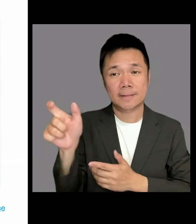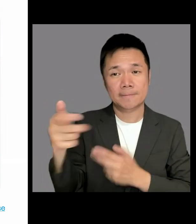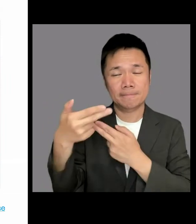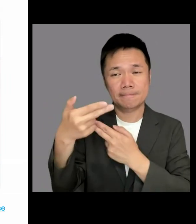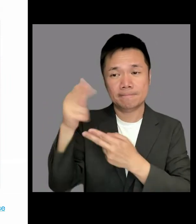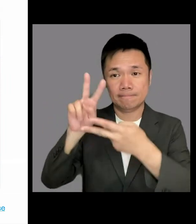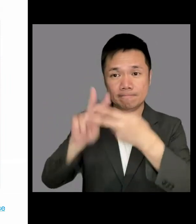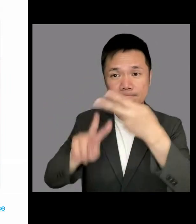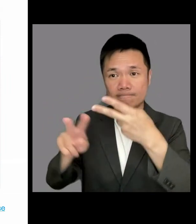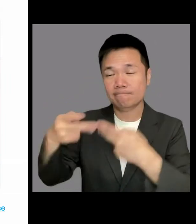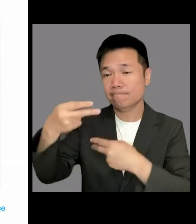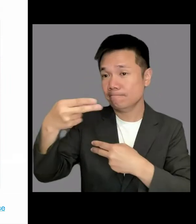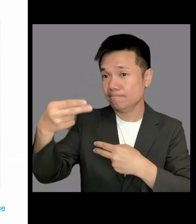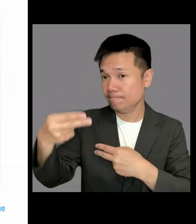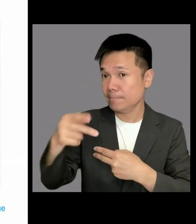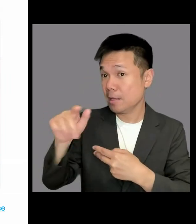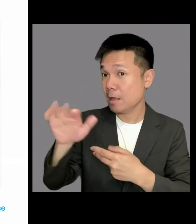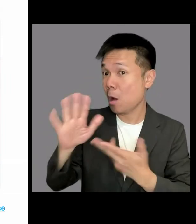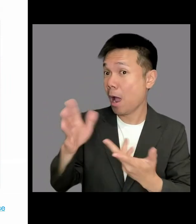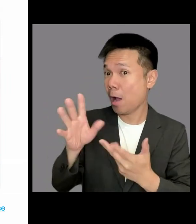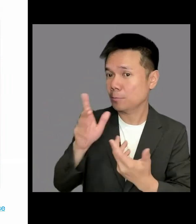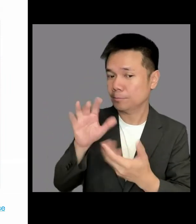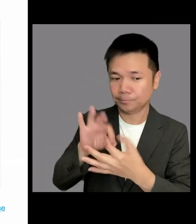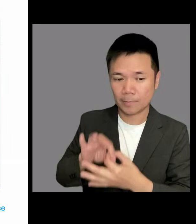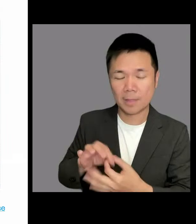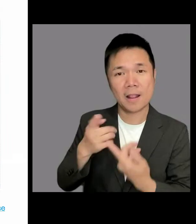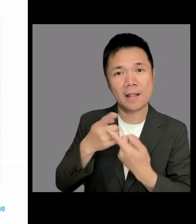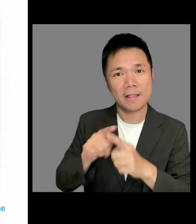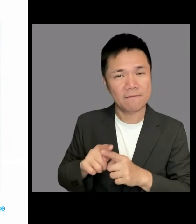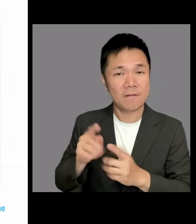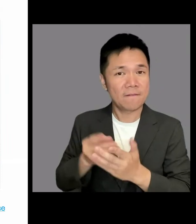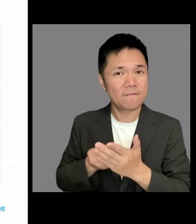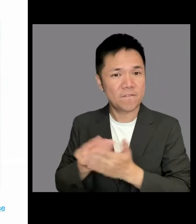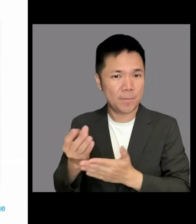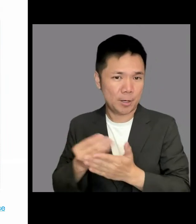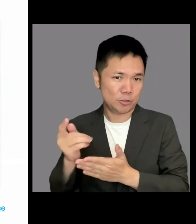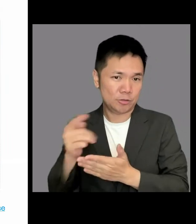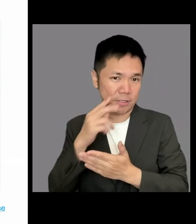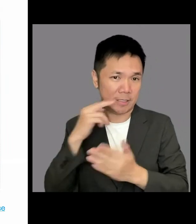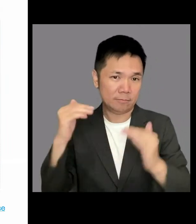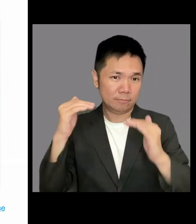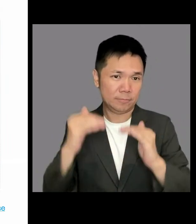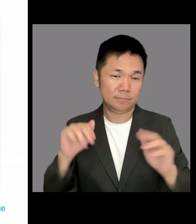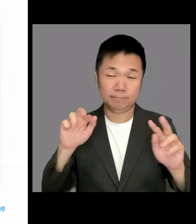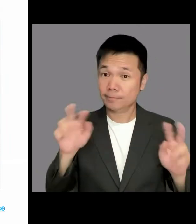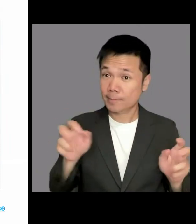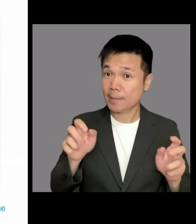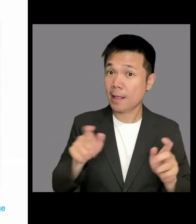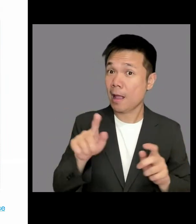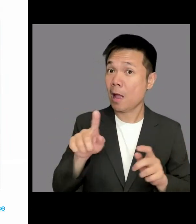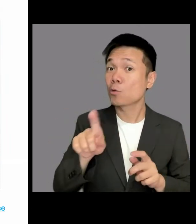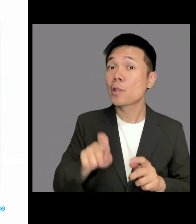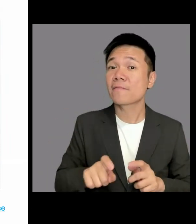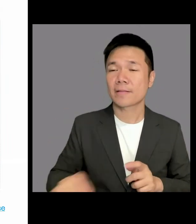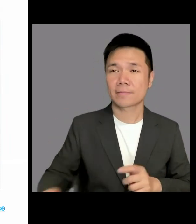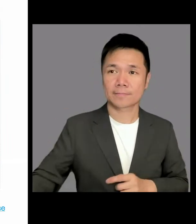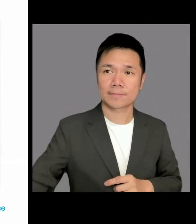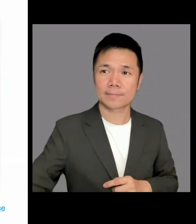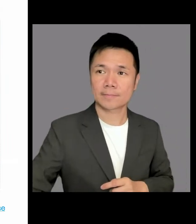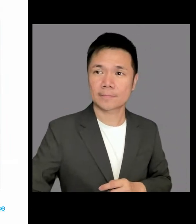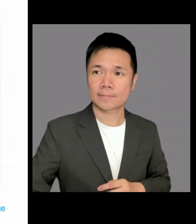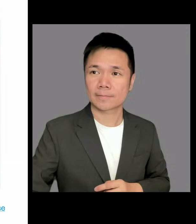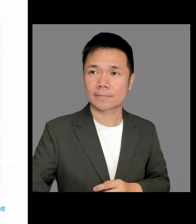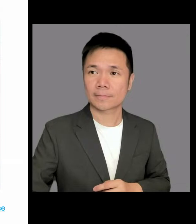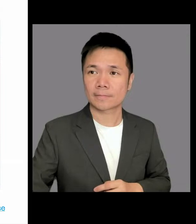the website's content will live outside of the header and main navigation.